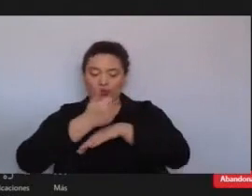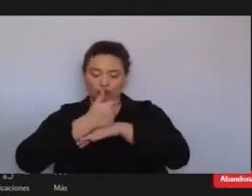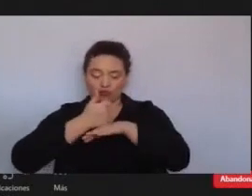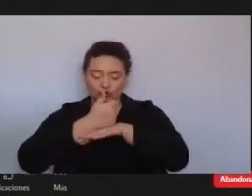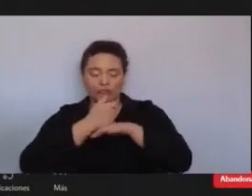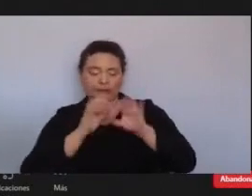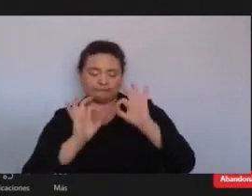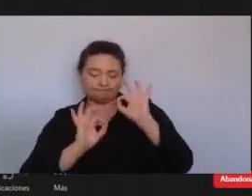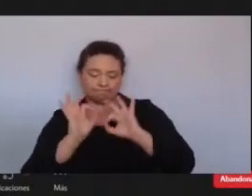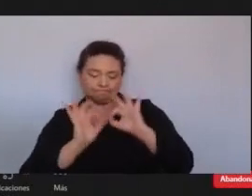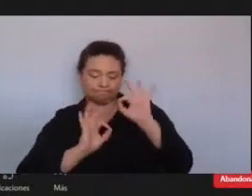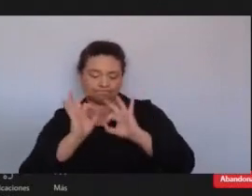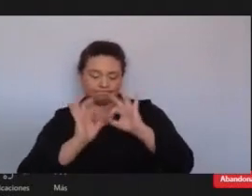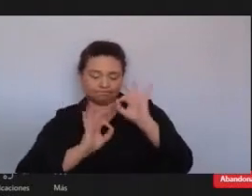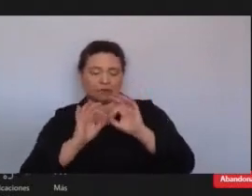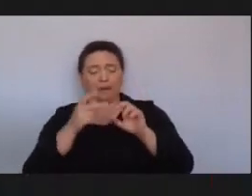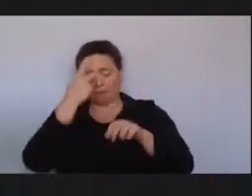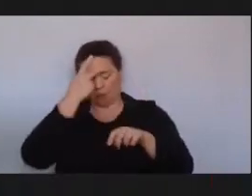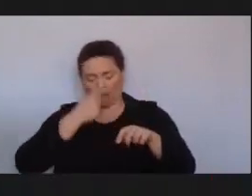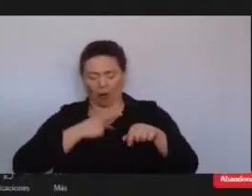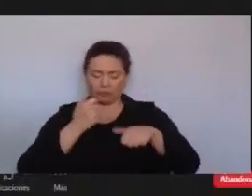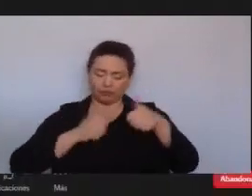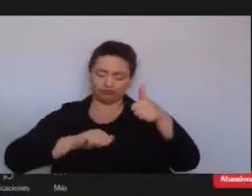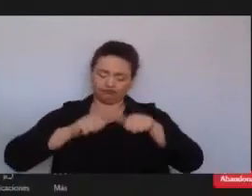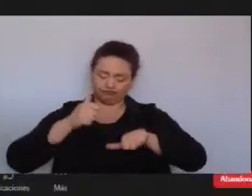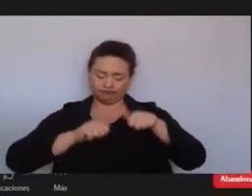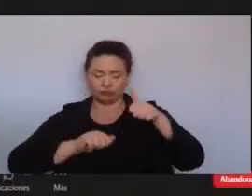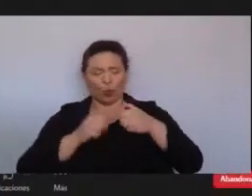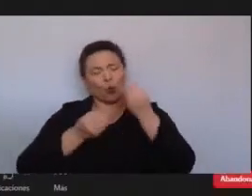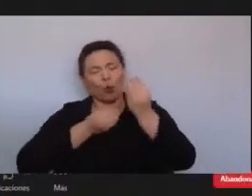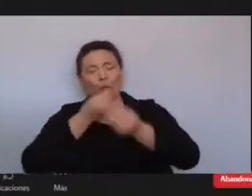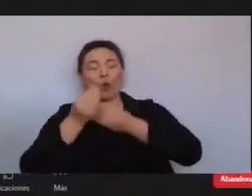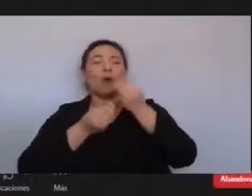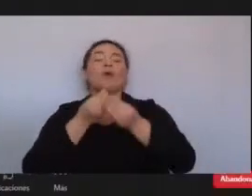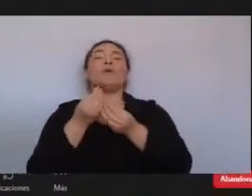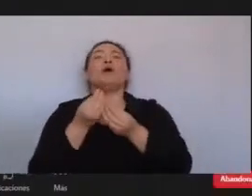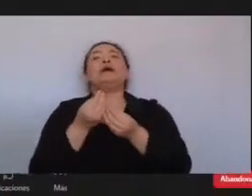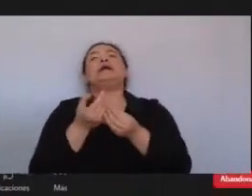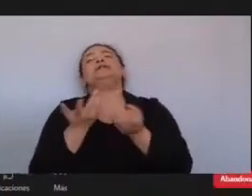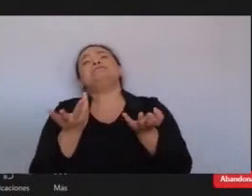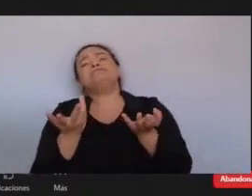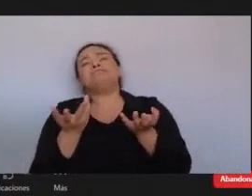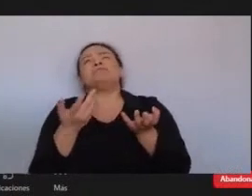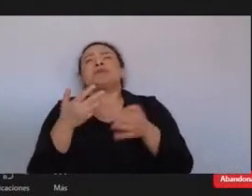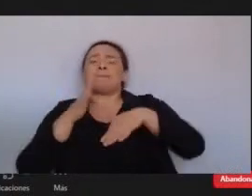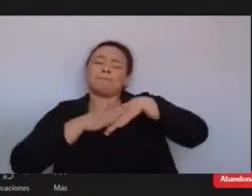self-evaluating your pedagogical skills for English language teaching.